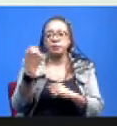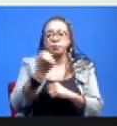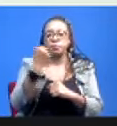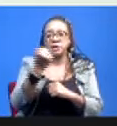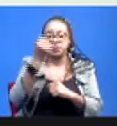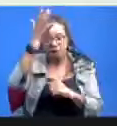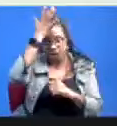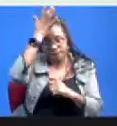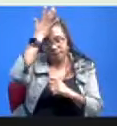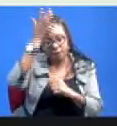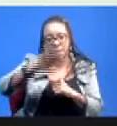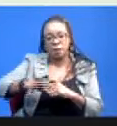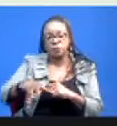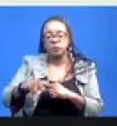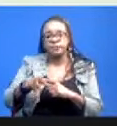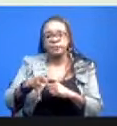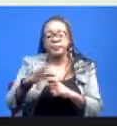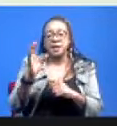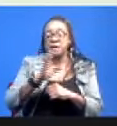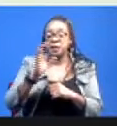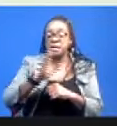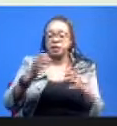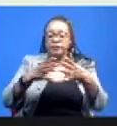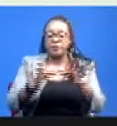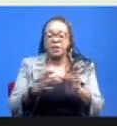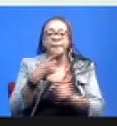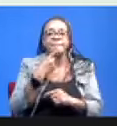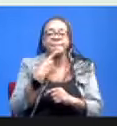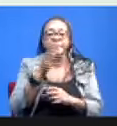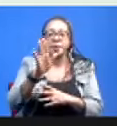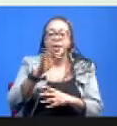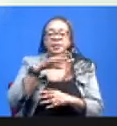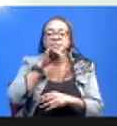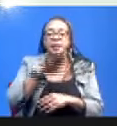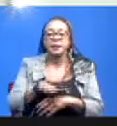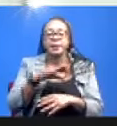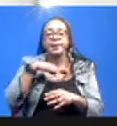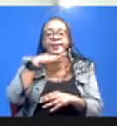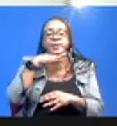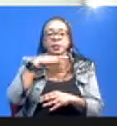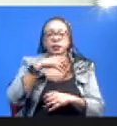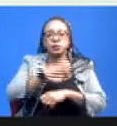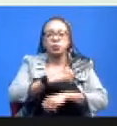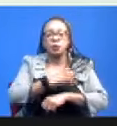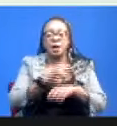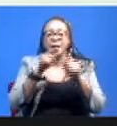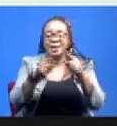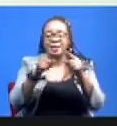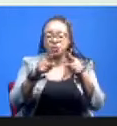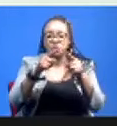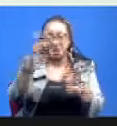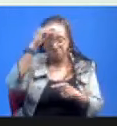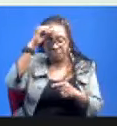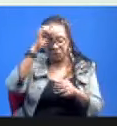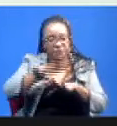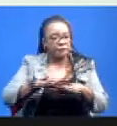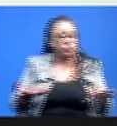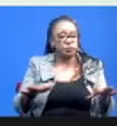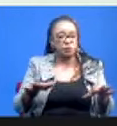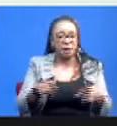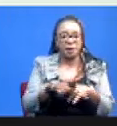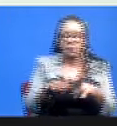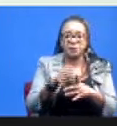Kakamega County. The deceased candidate's family claims their son died in school, allegations that the government has refuted.